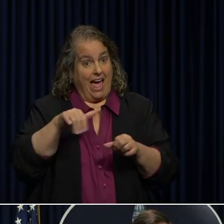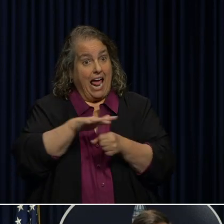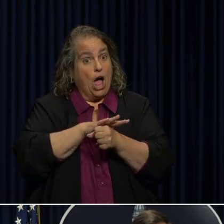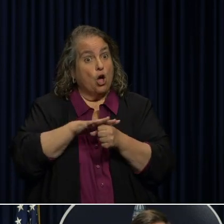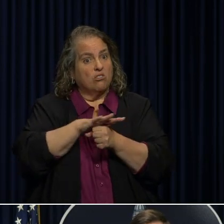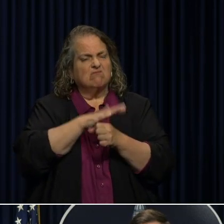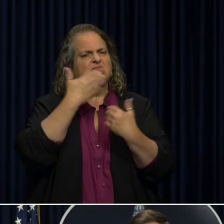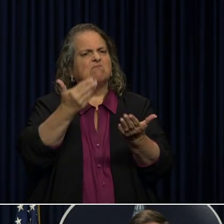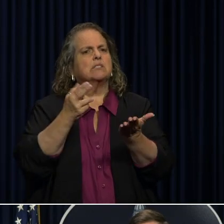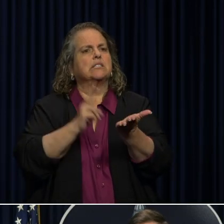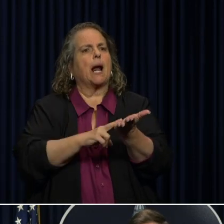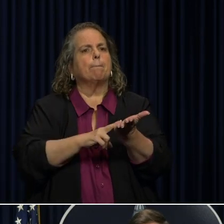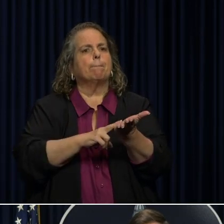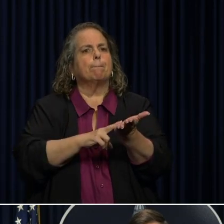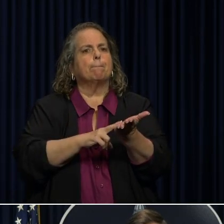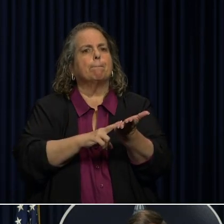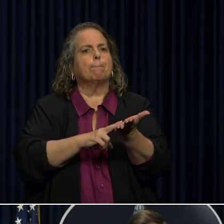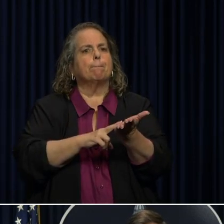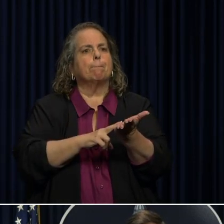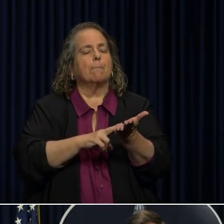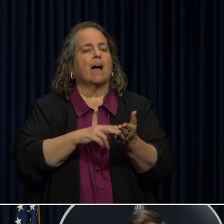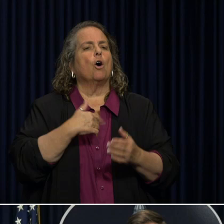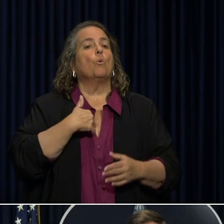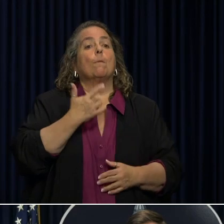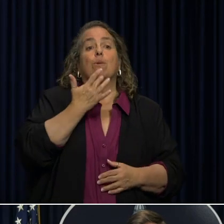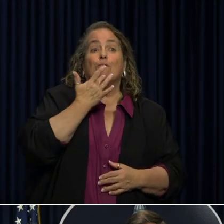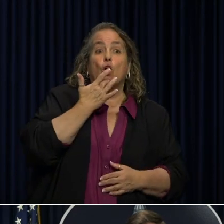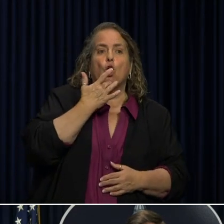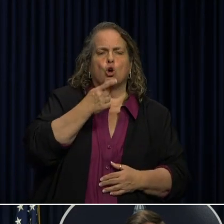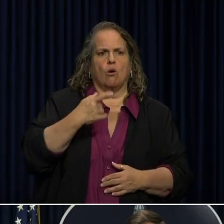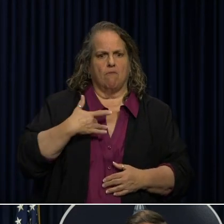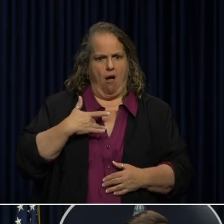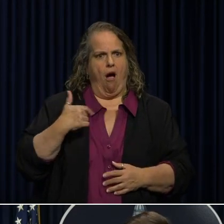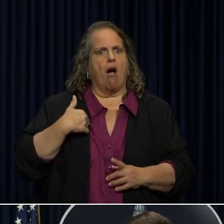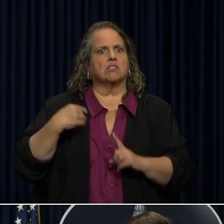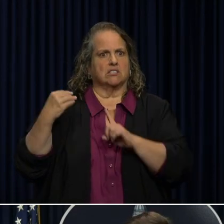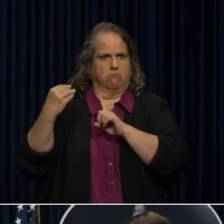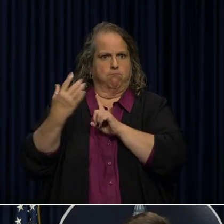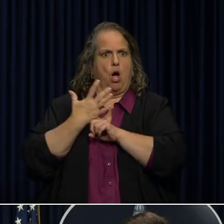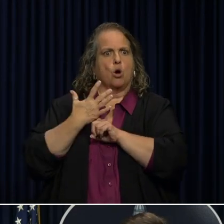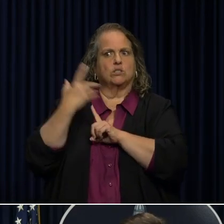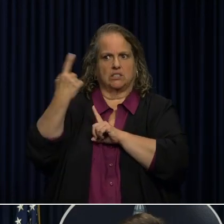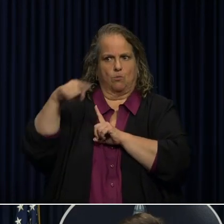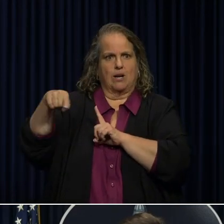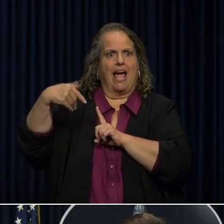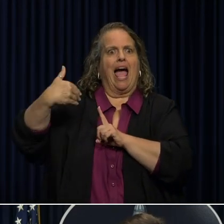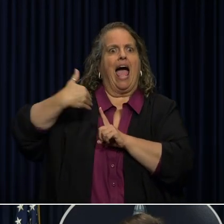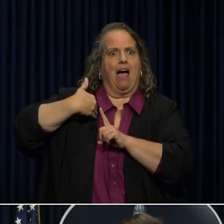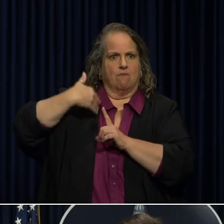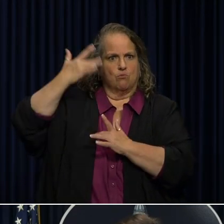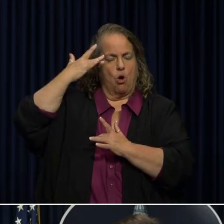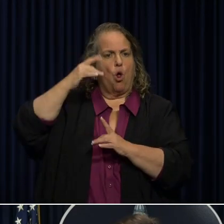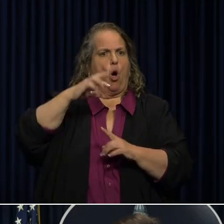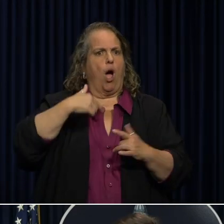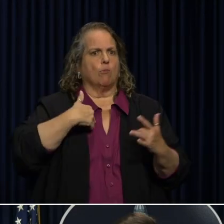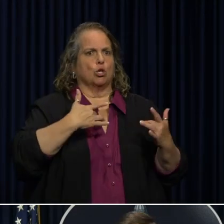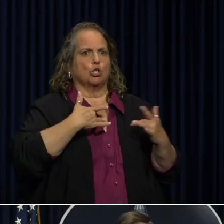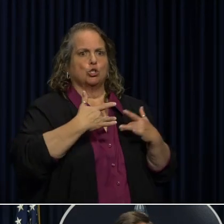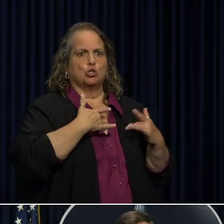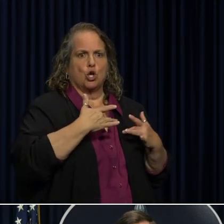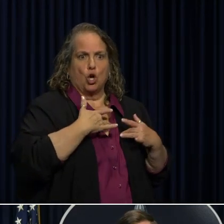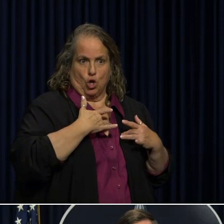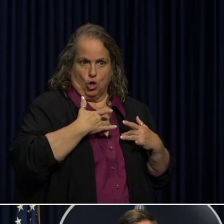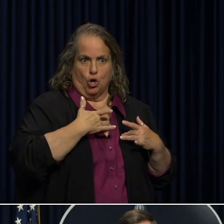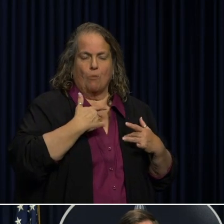up. We would prefer that you think you have been exposed, or have great concerns or are